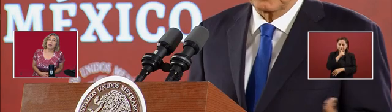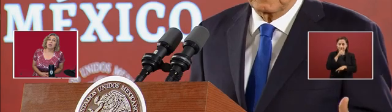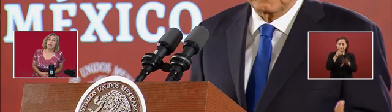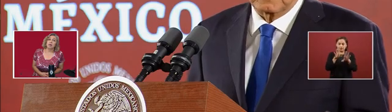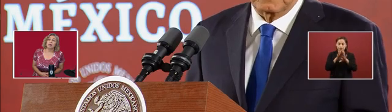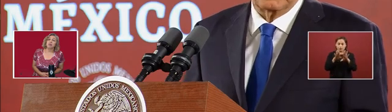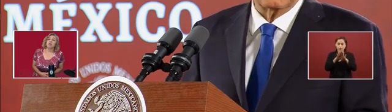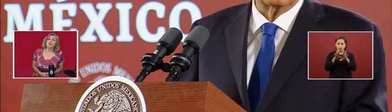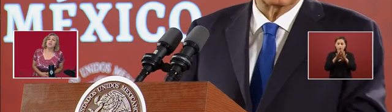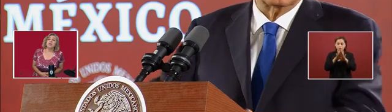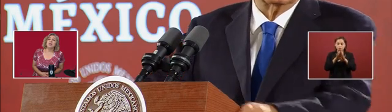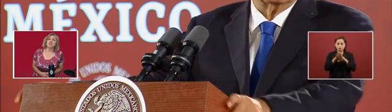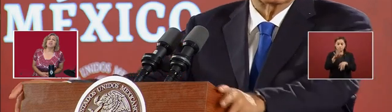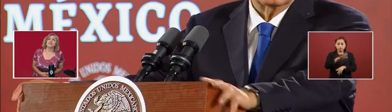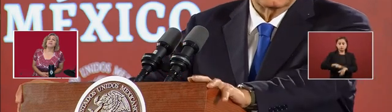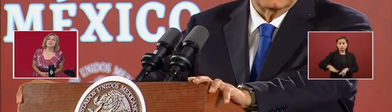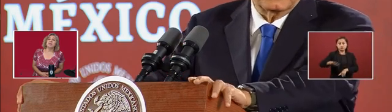your own